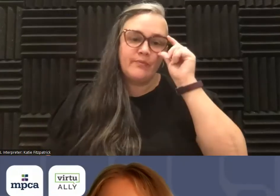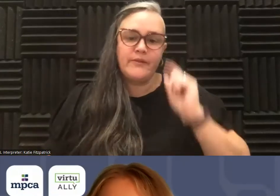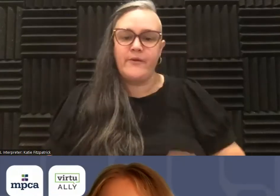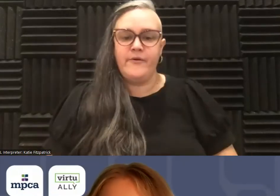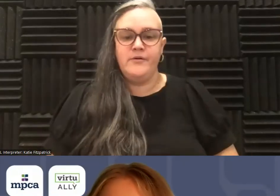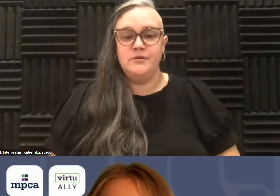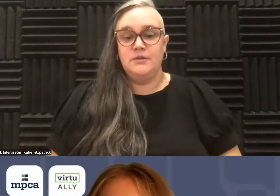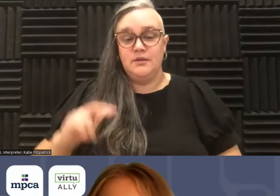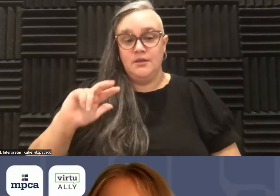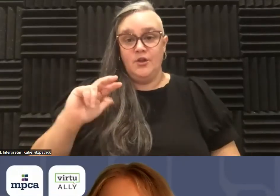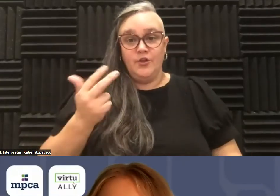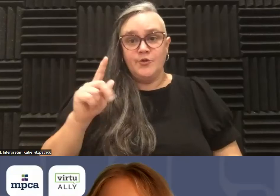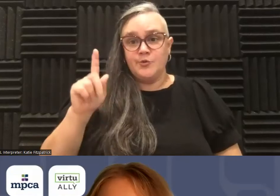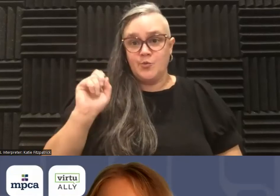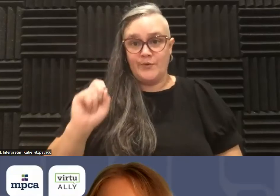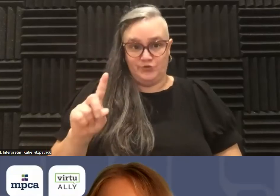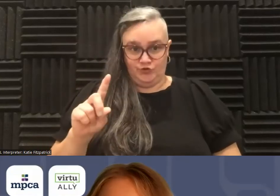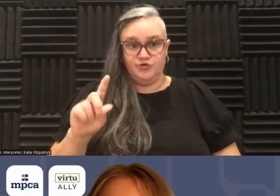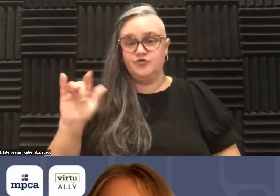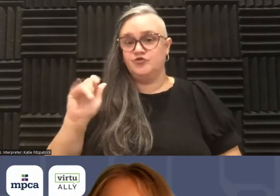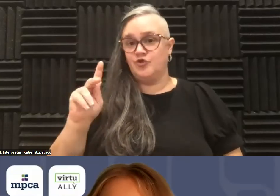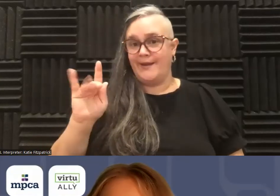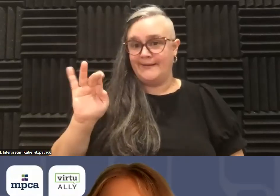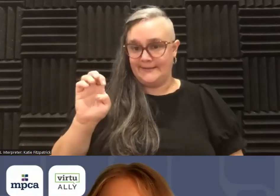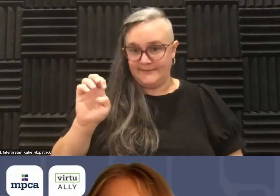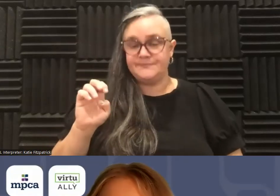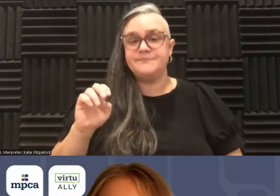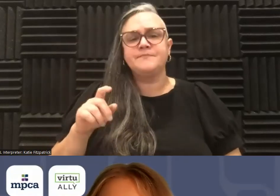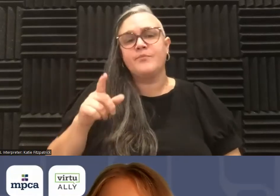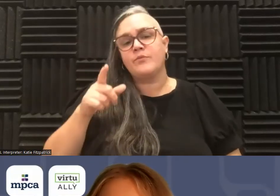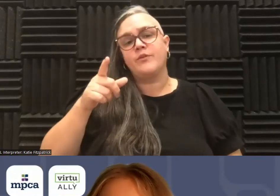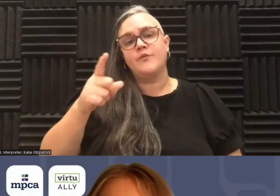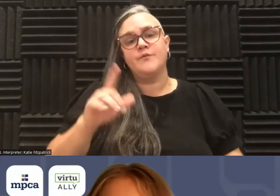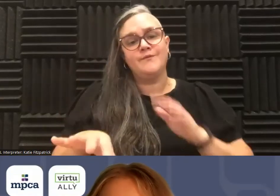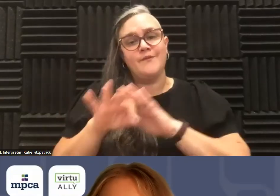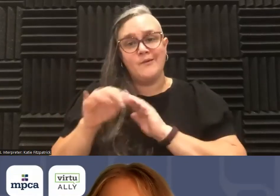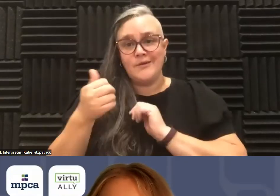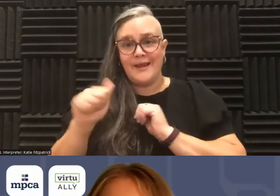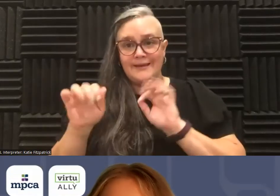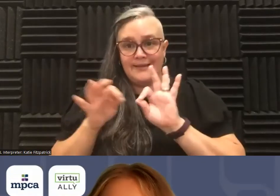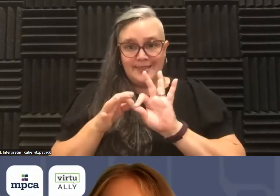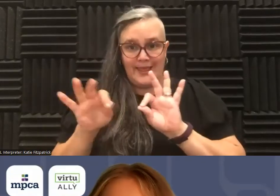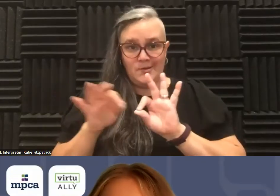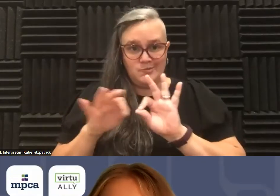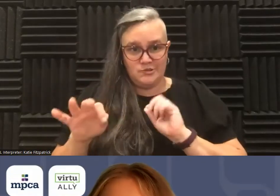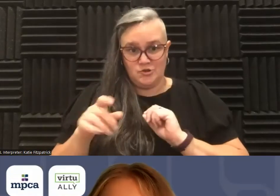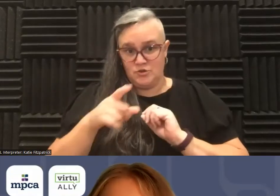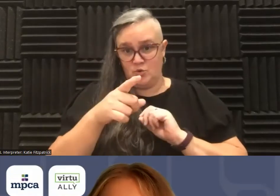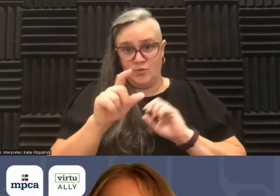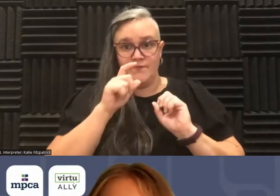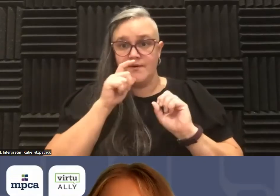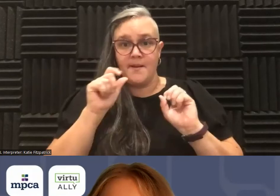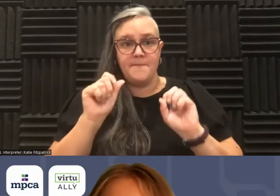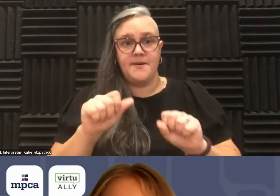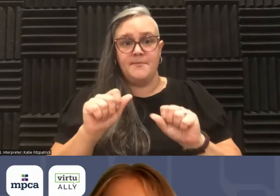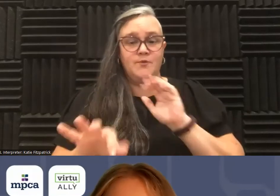The third question I had, Jackie, is, have you found any language that you haven't been able to